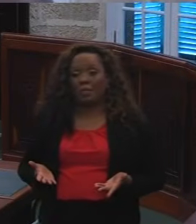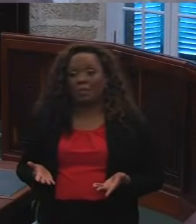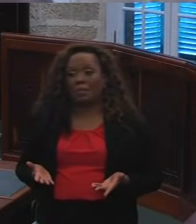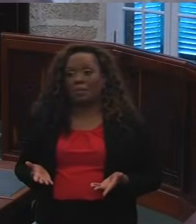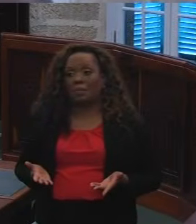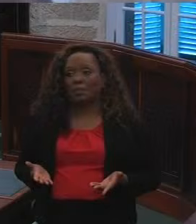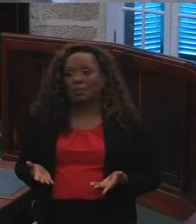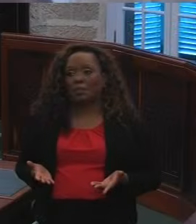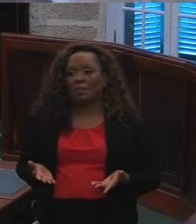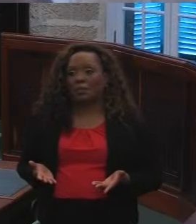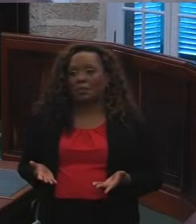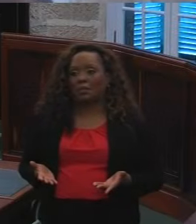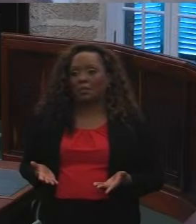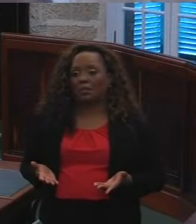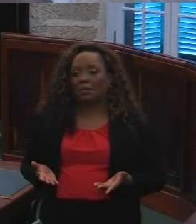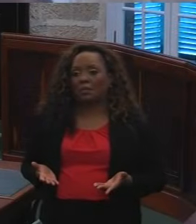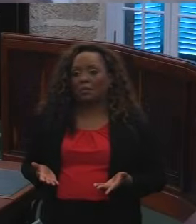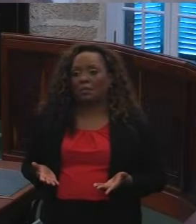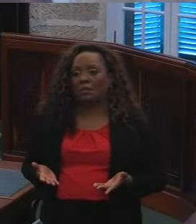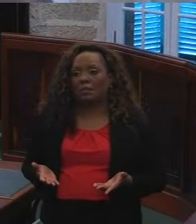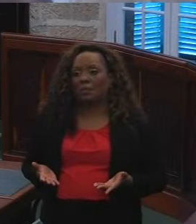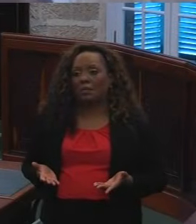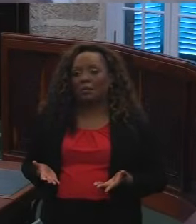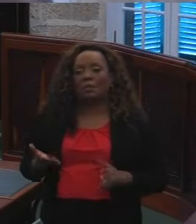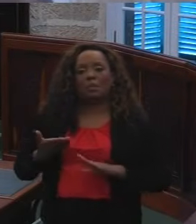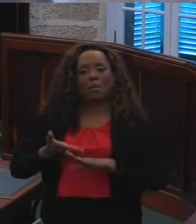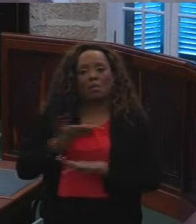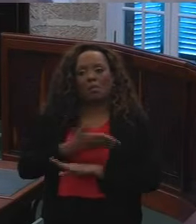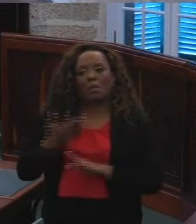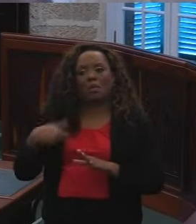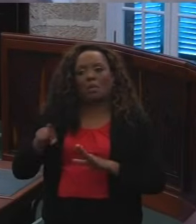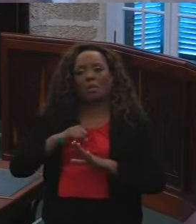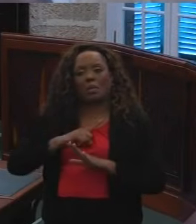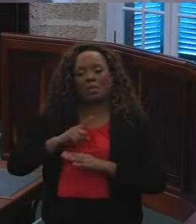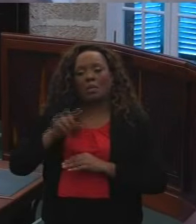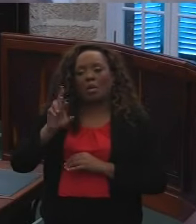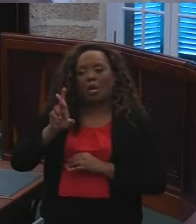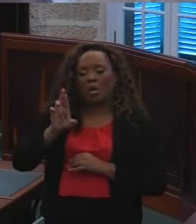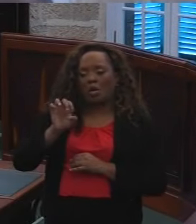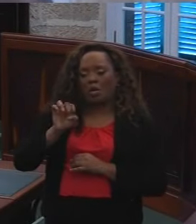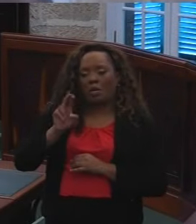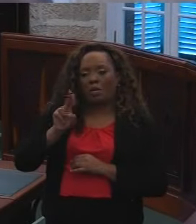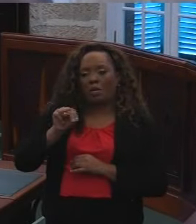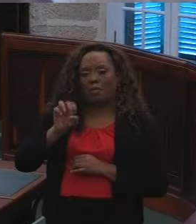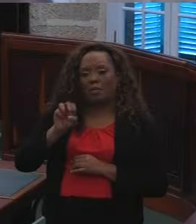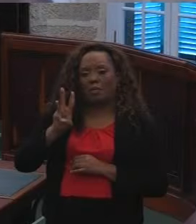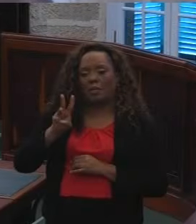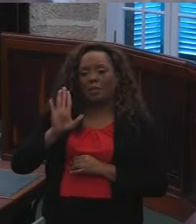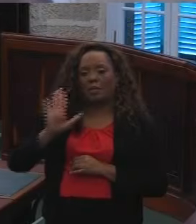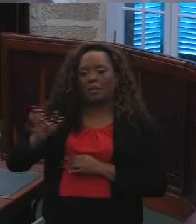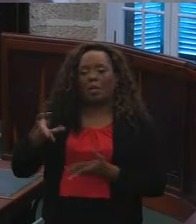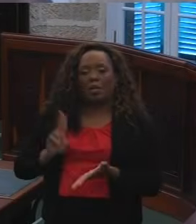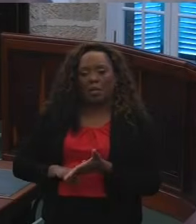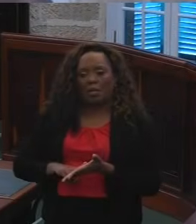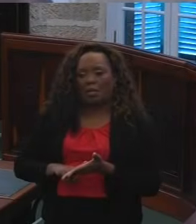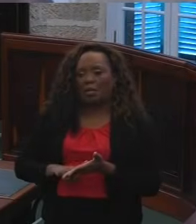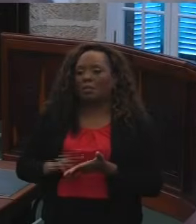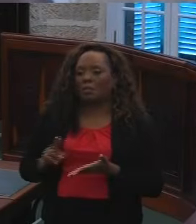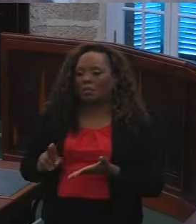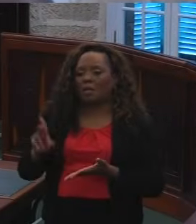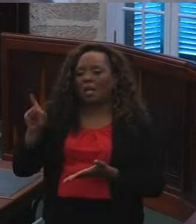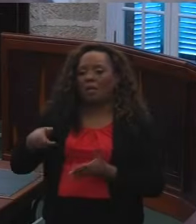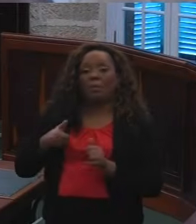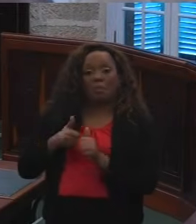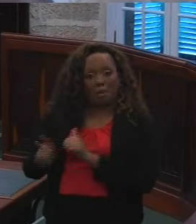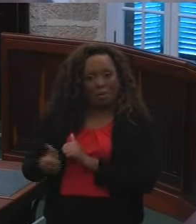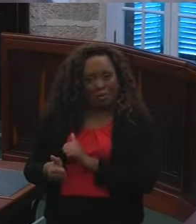facility and your contract being renewed, you have to make sure that you pass this litmus test first. This is the